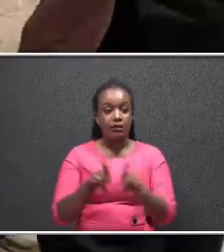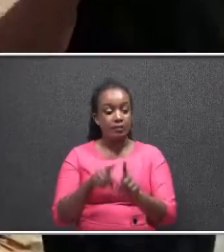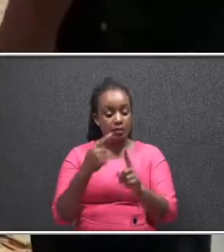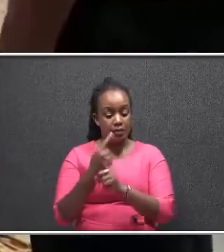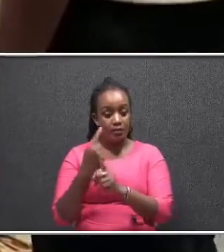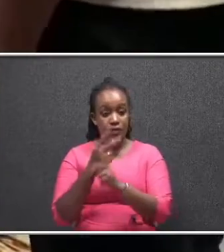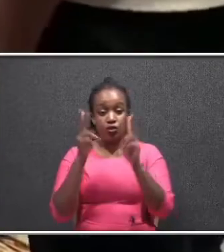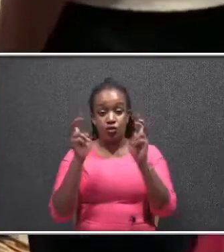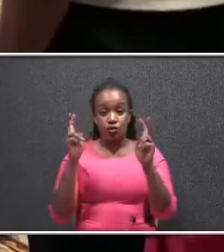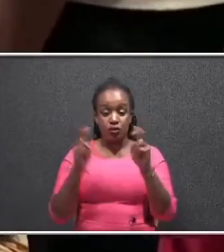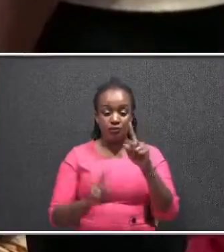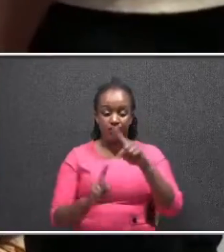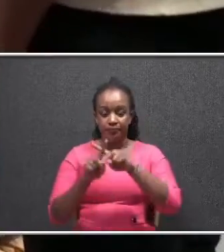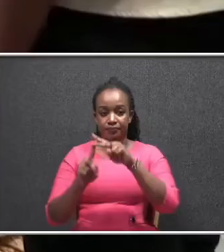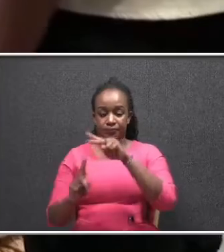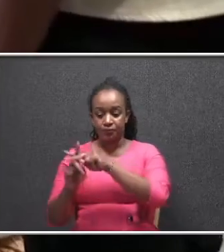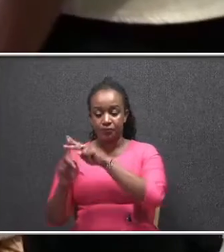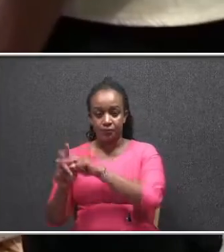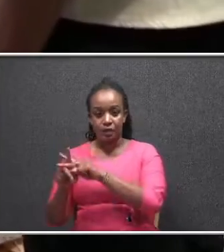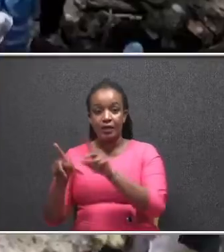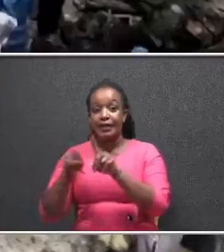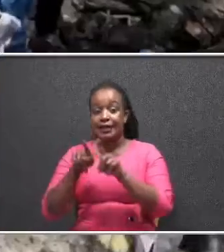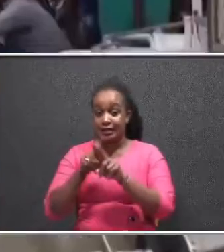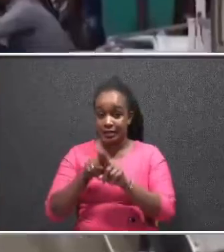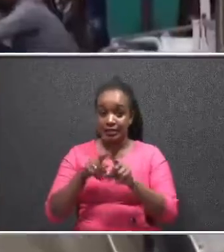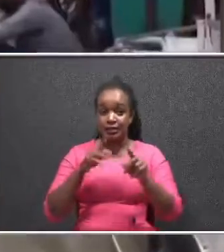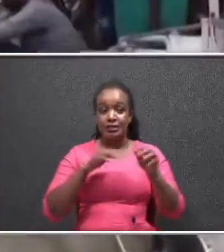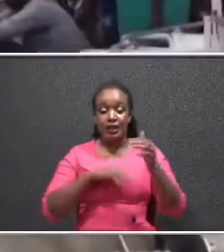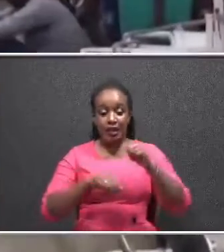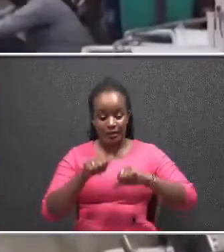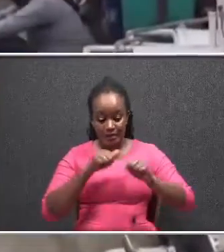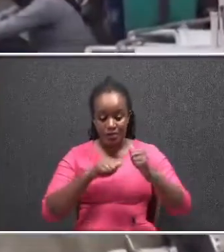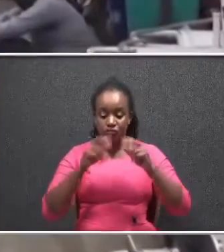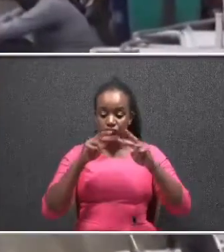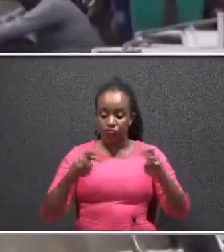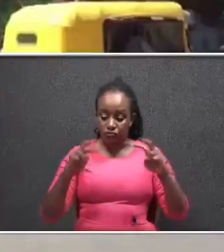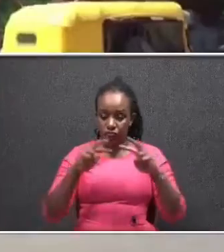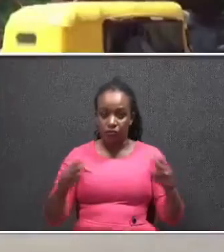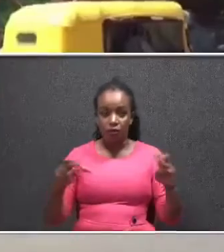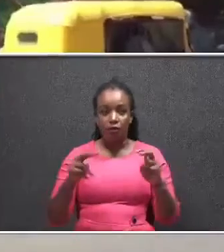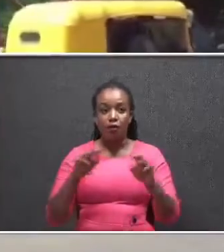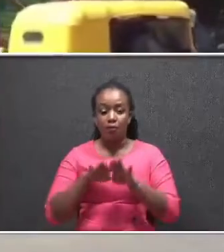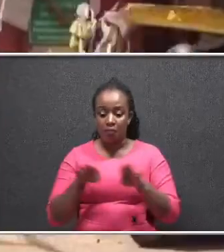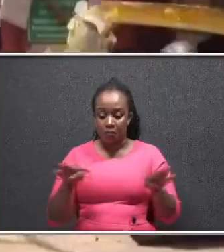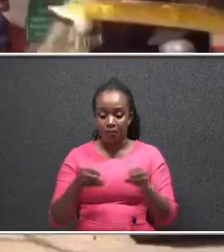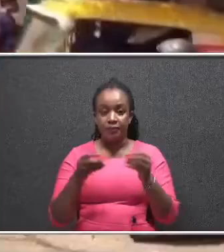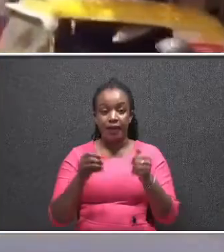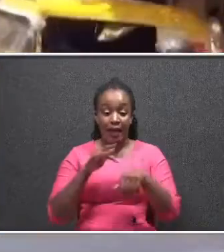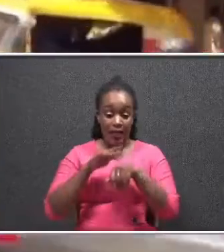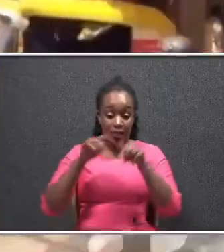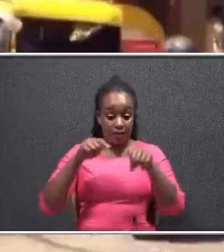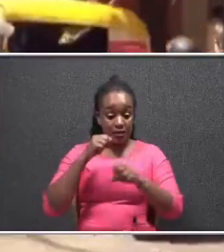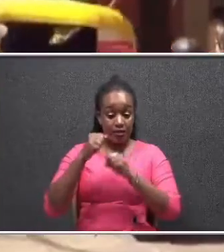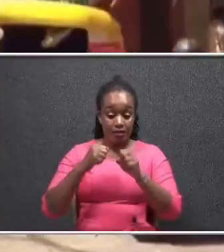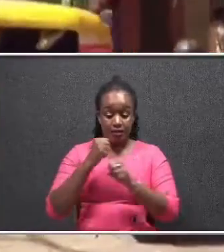to emerge, even as scientists continue to find a permanent solution. Earlier this year, India witnessed the